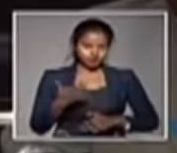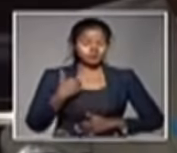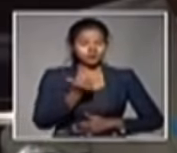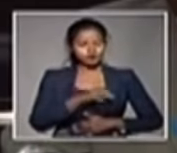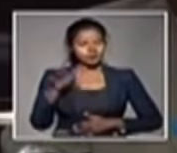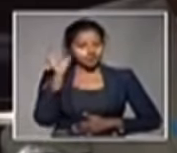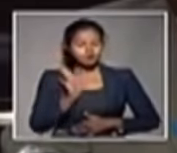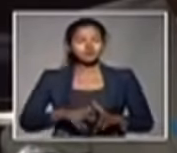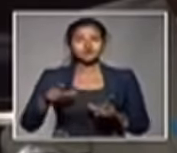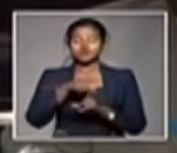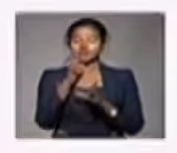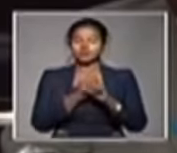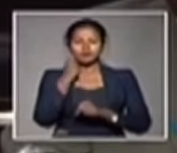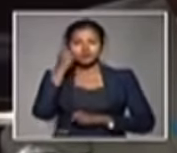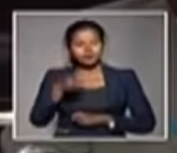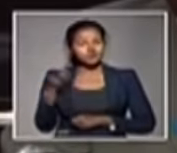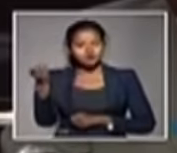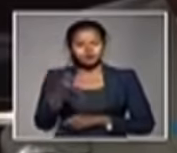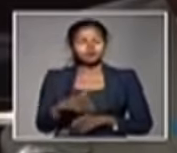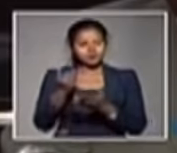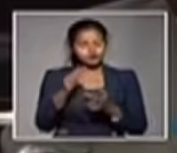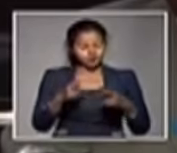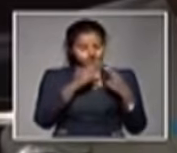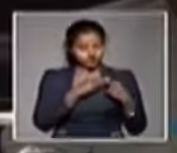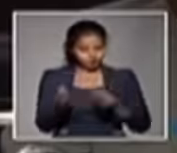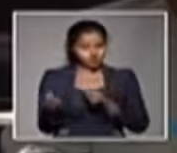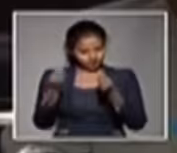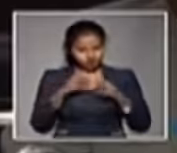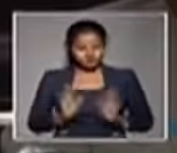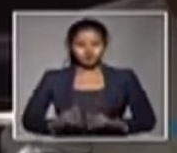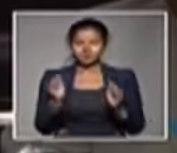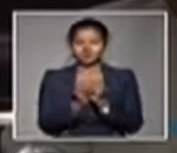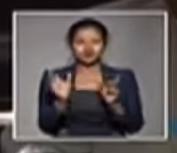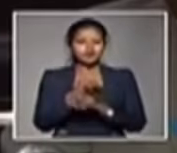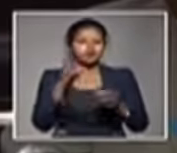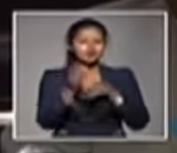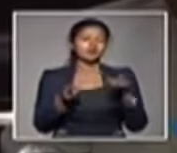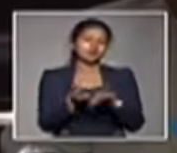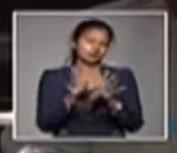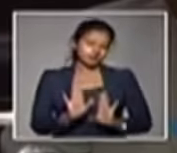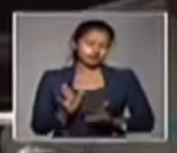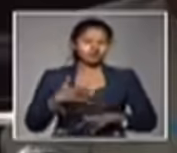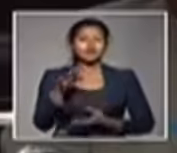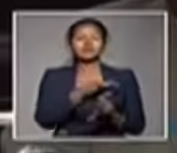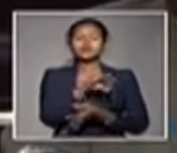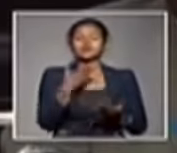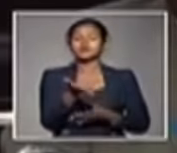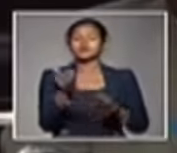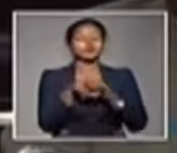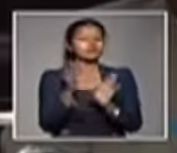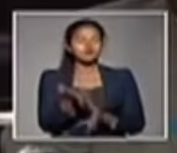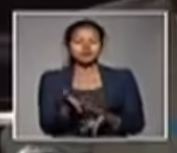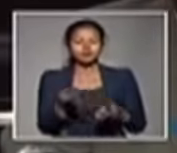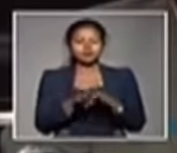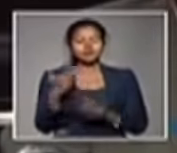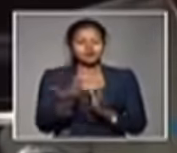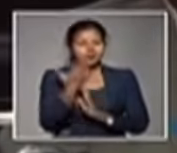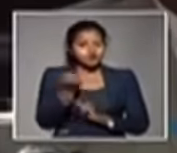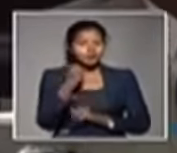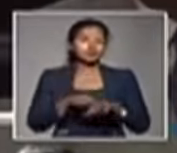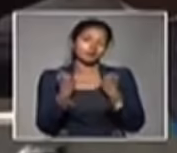Dinesh Gunawardana to grant that position to me. Don't act in this manner. What sort of democracy is this? Give us our right in the